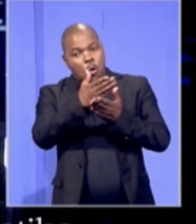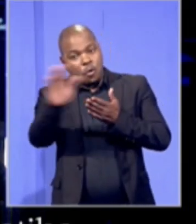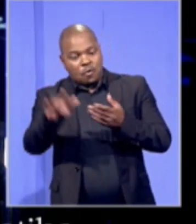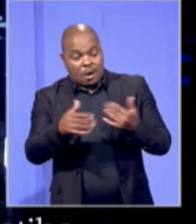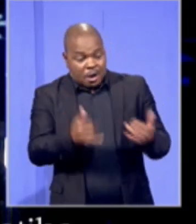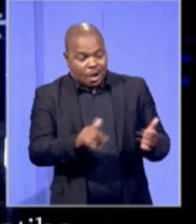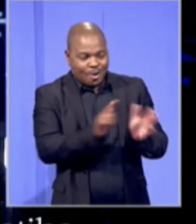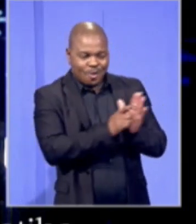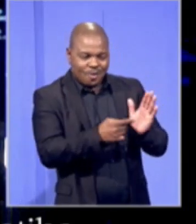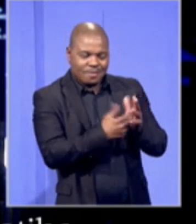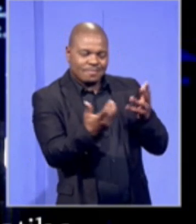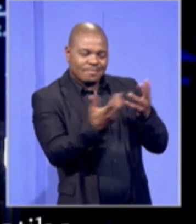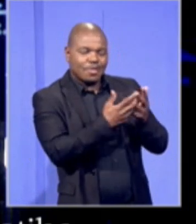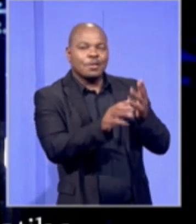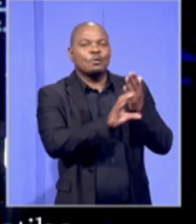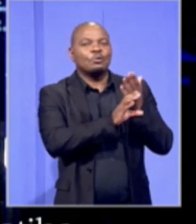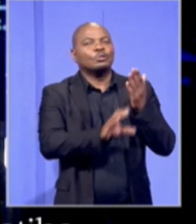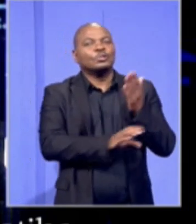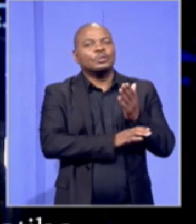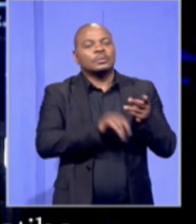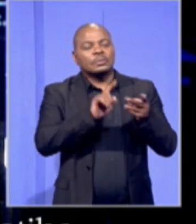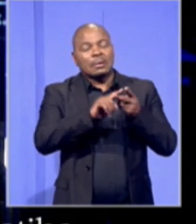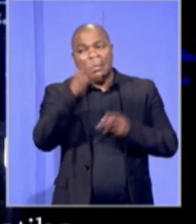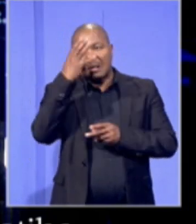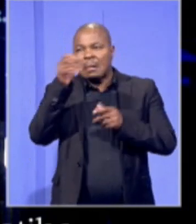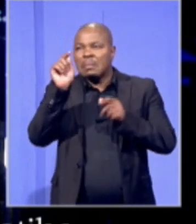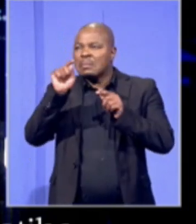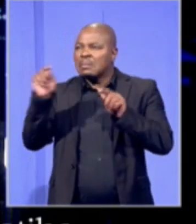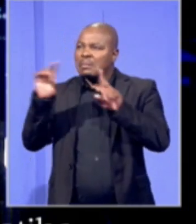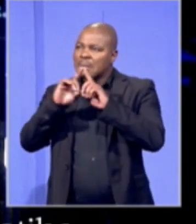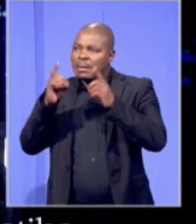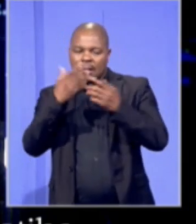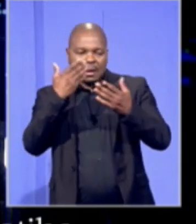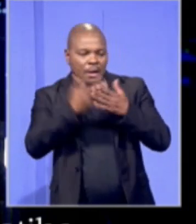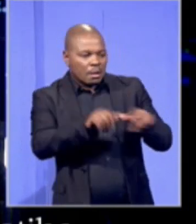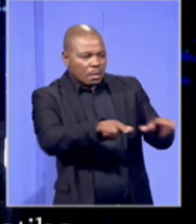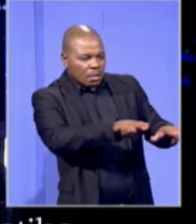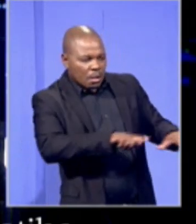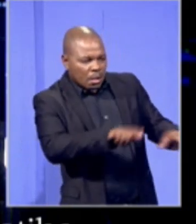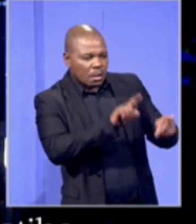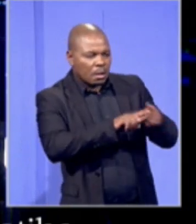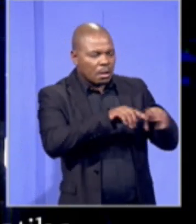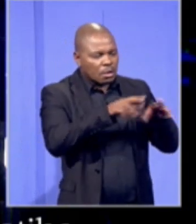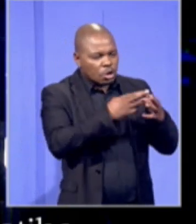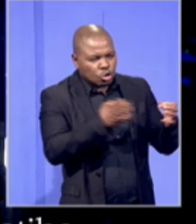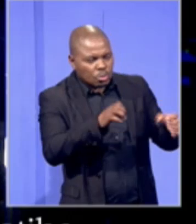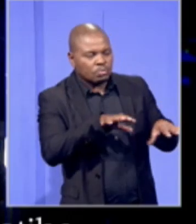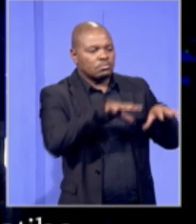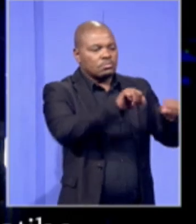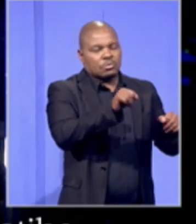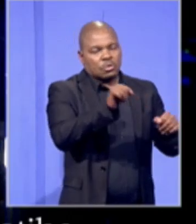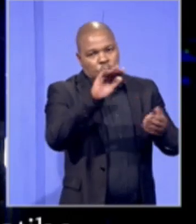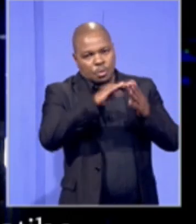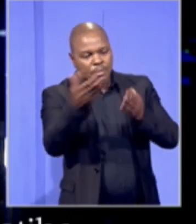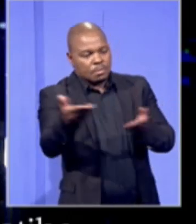o tsamaisanang le molao wa motheo hore makala a mmuso a kgone ho nka thepa eo a hlokang ho isebedisa molemong wa baahi.